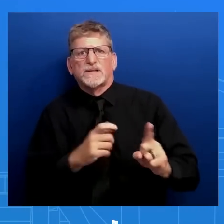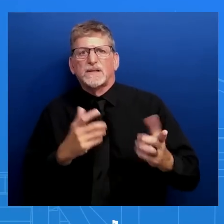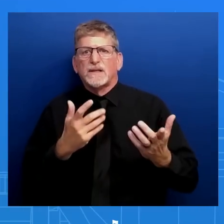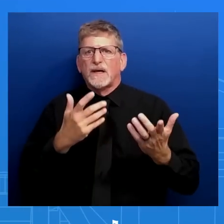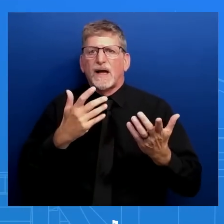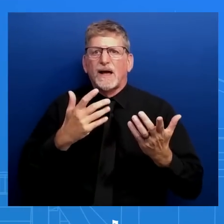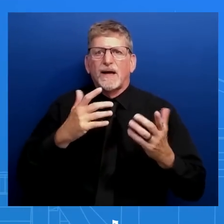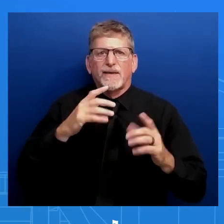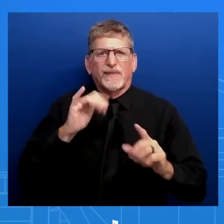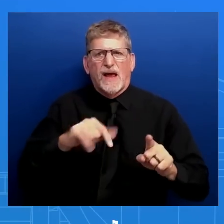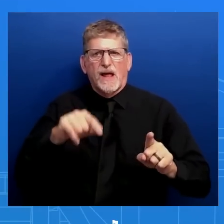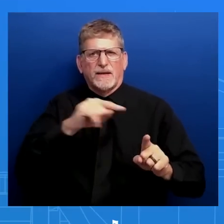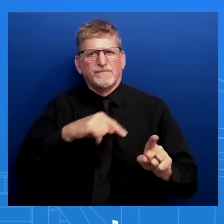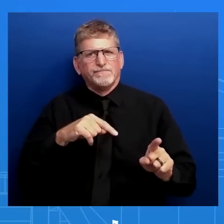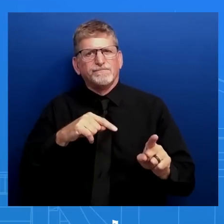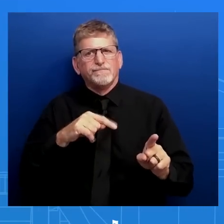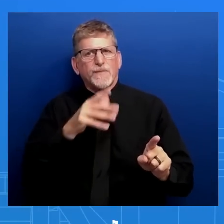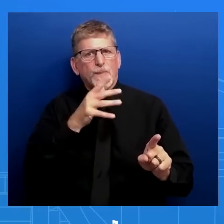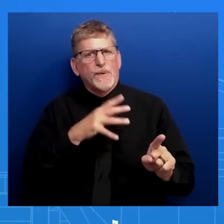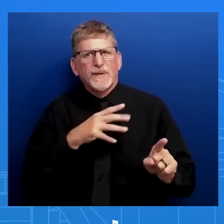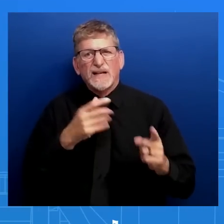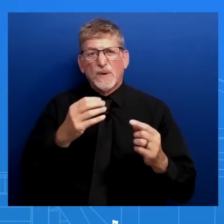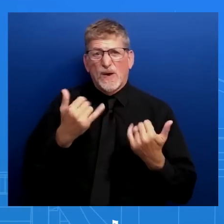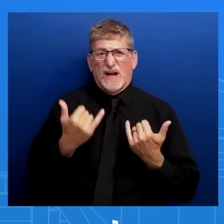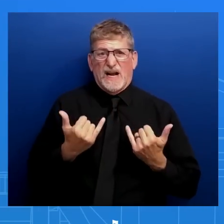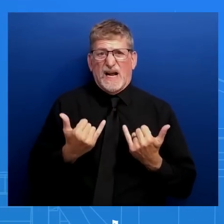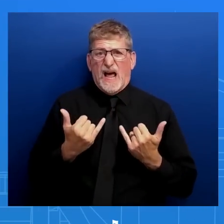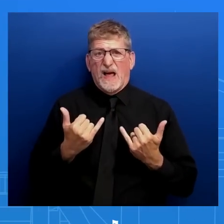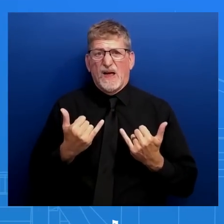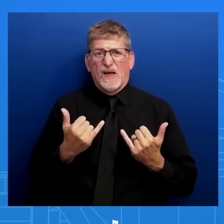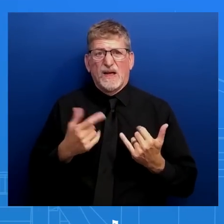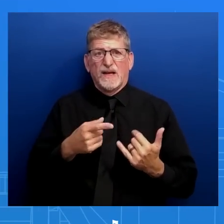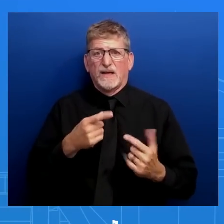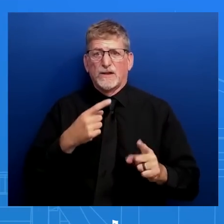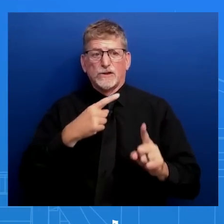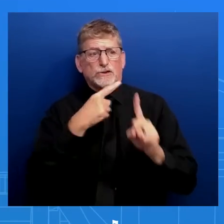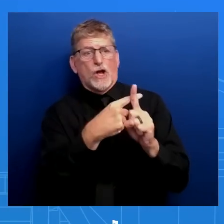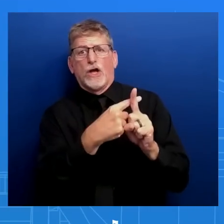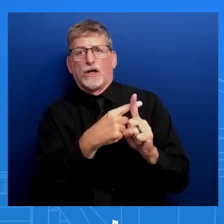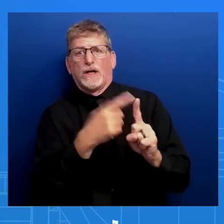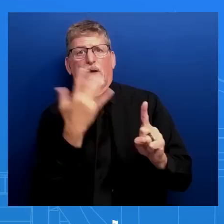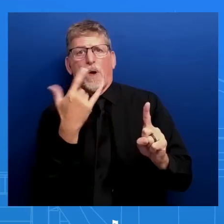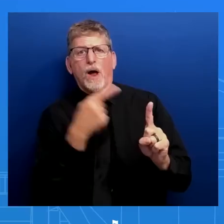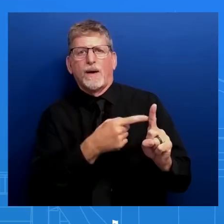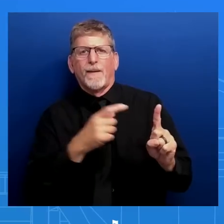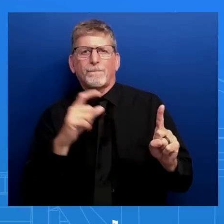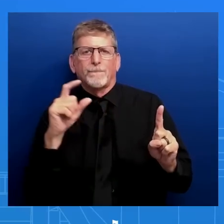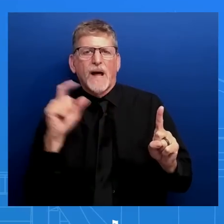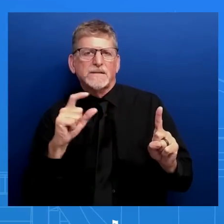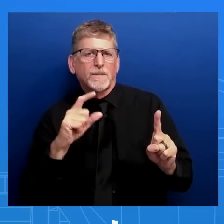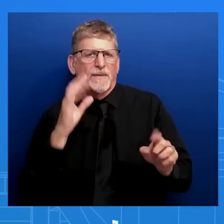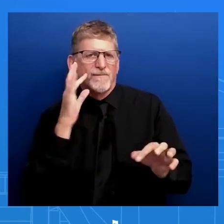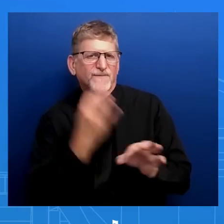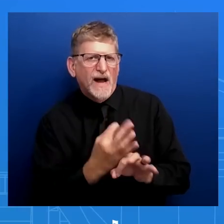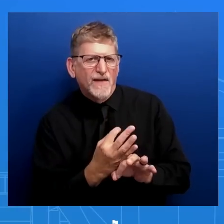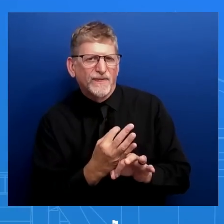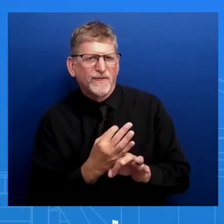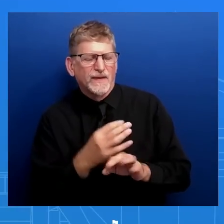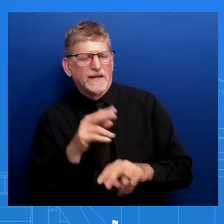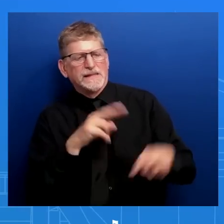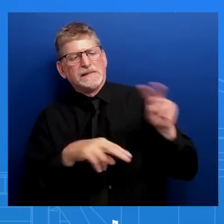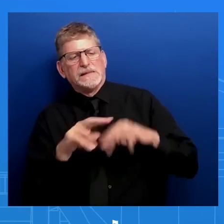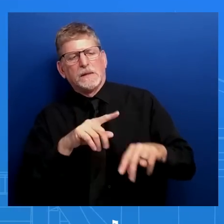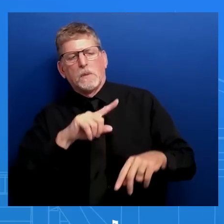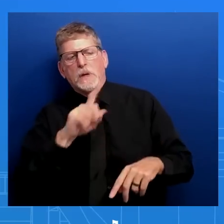targeting her because of her Muslim faith and questioning her own heritage. Because this was supposed to be about